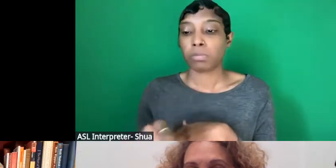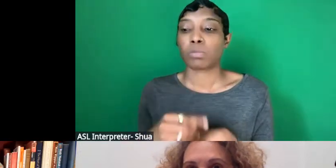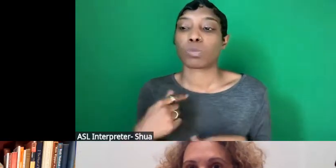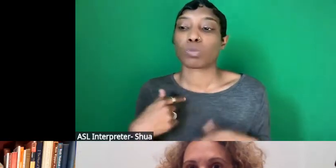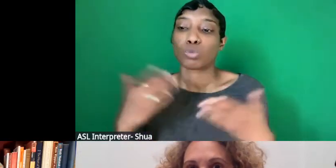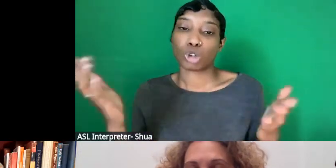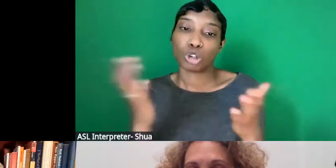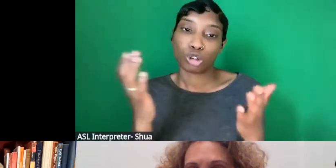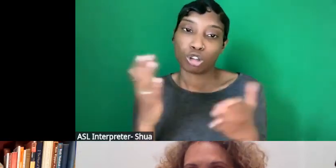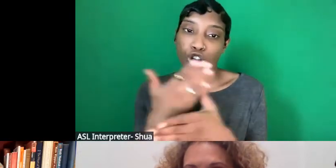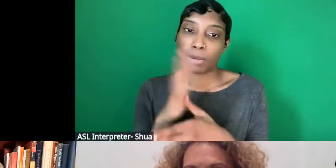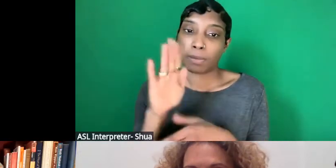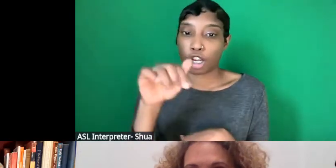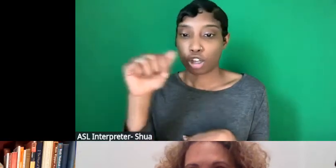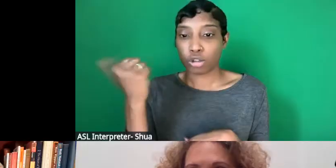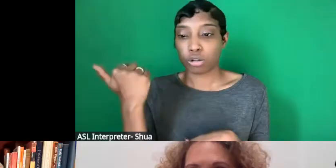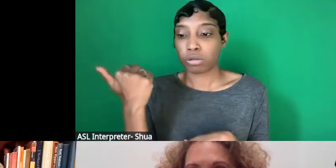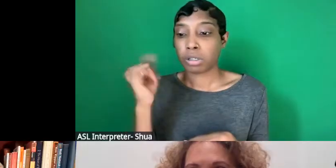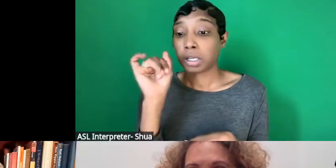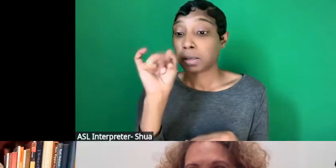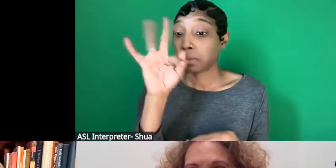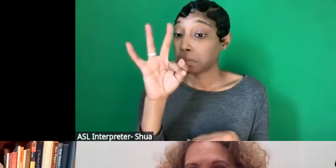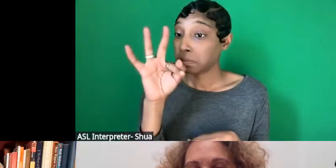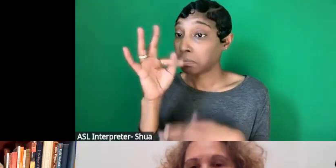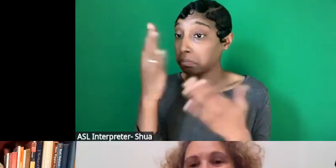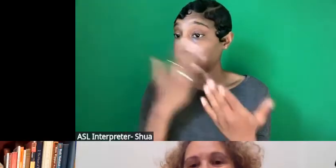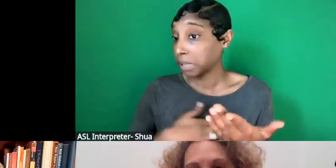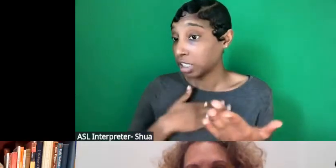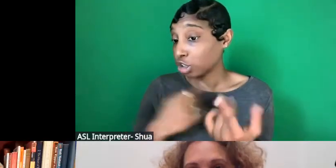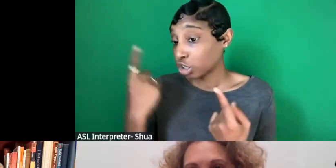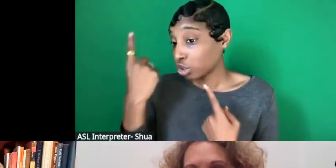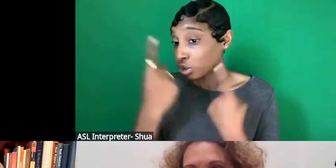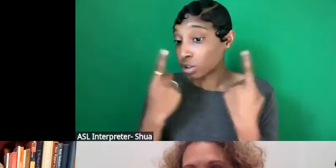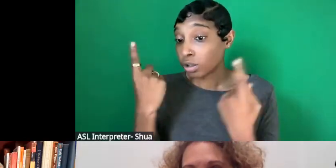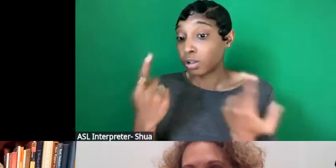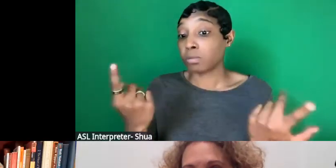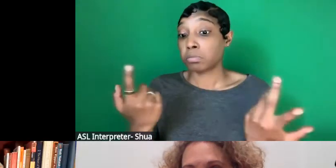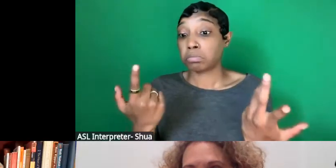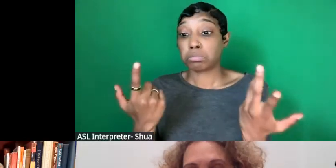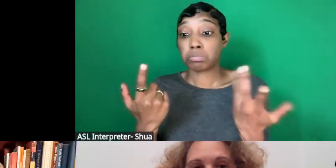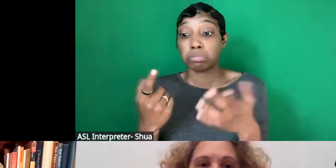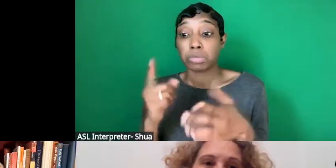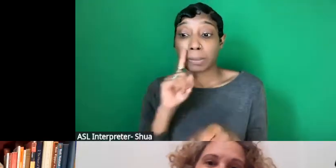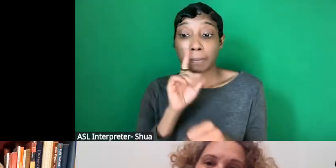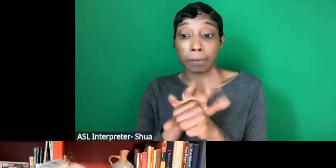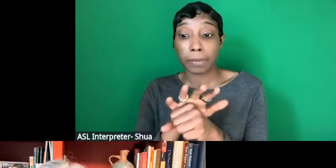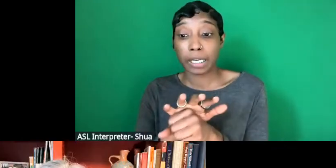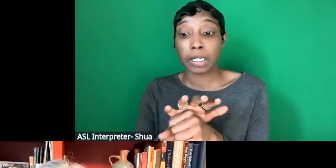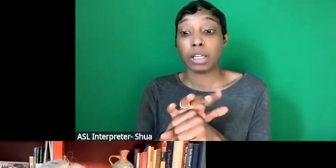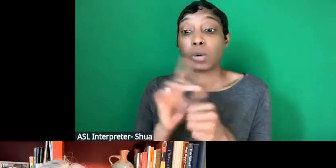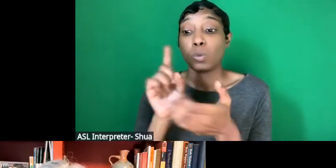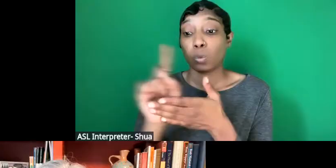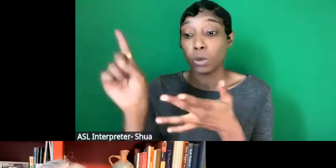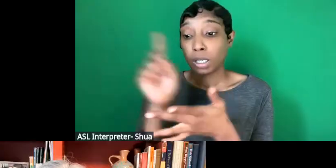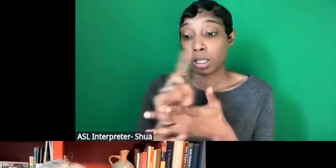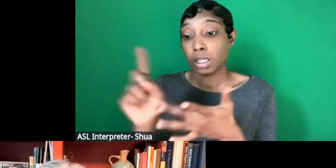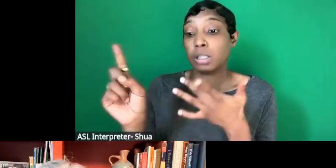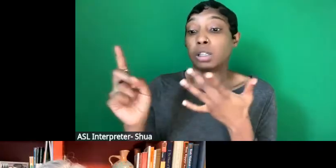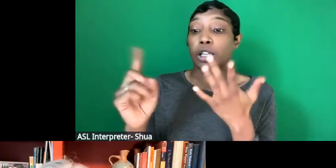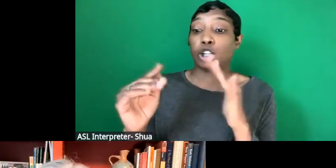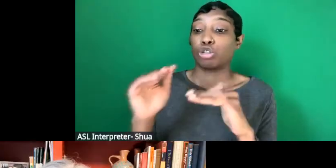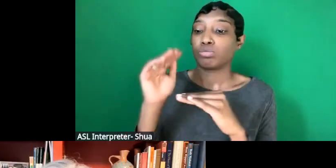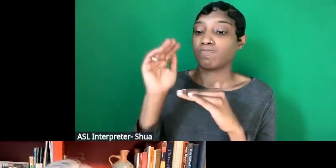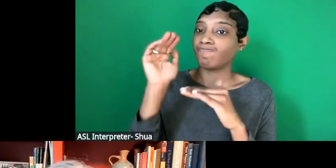Also, please consider committing to a weekly act to raise awareness about issues related to growth mindset.